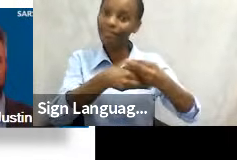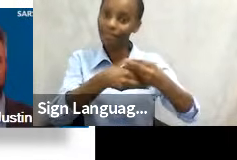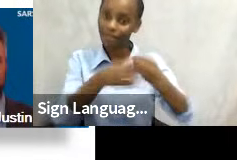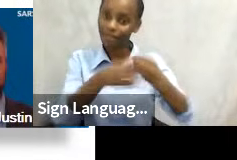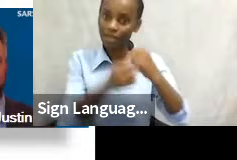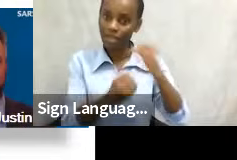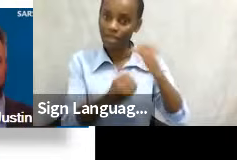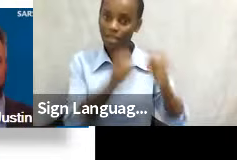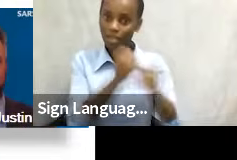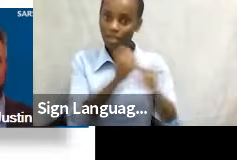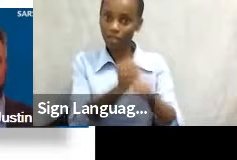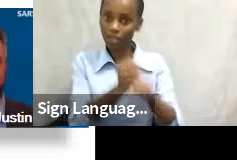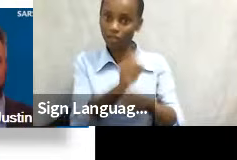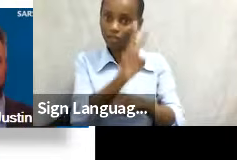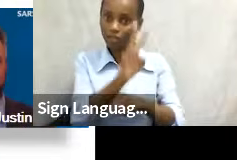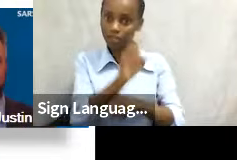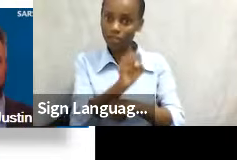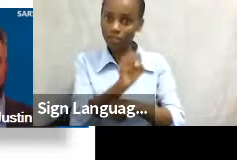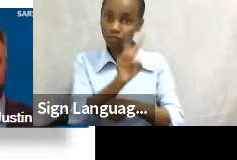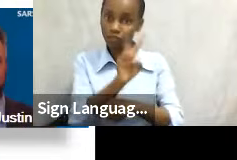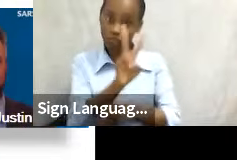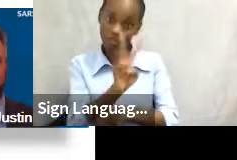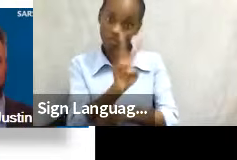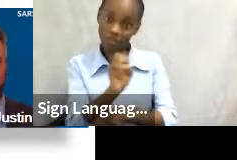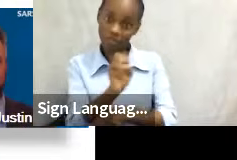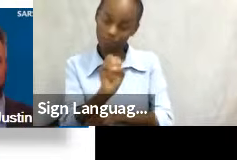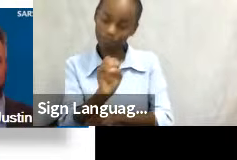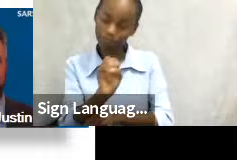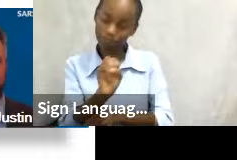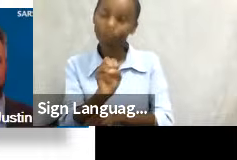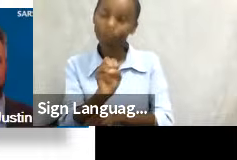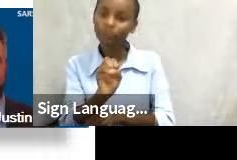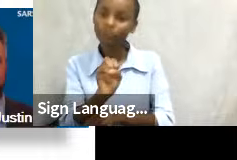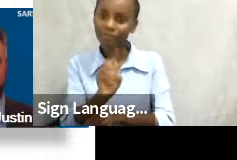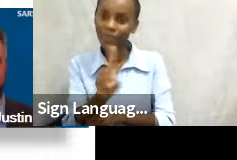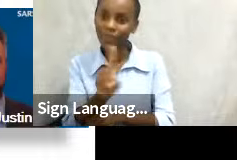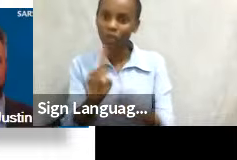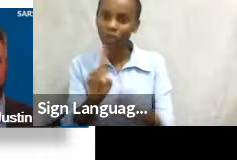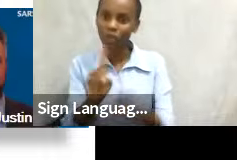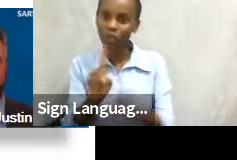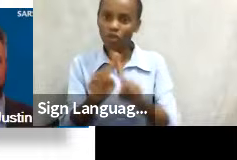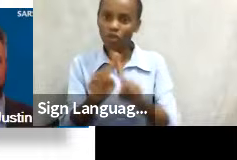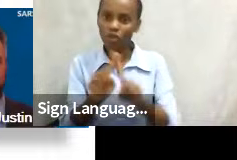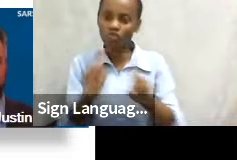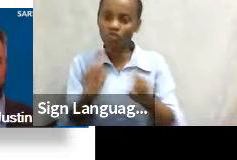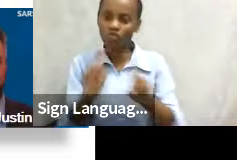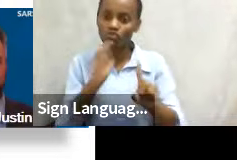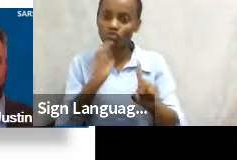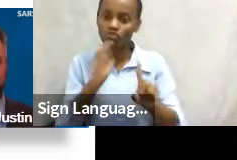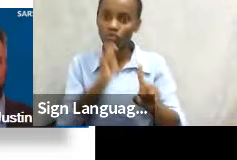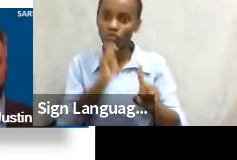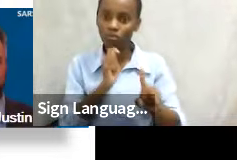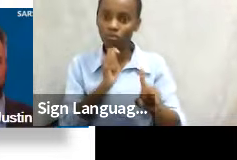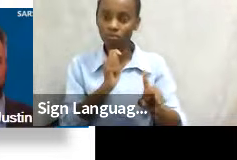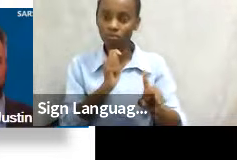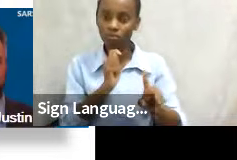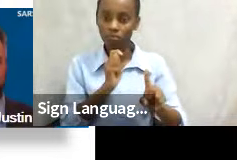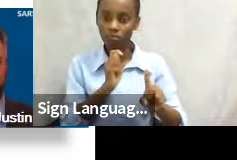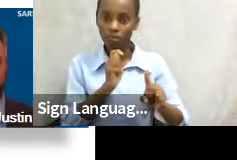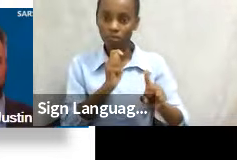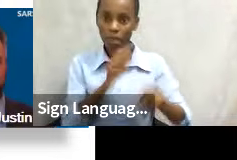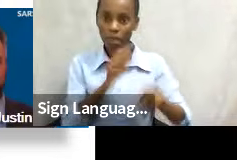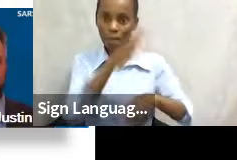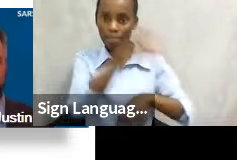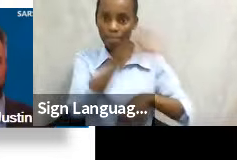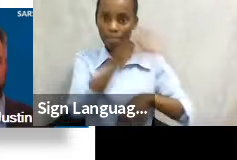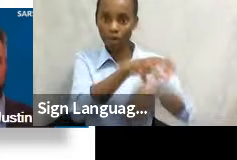to queue at a SARS branch. You can go onto our website and actually book a telephonic or video